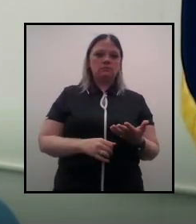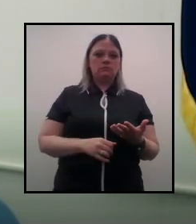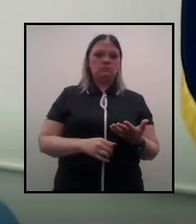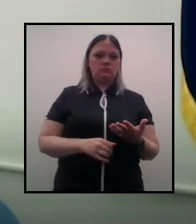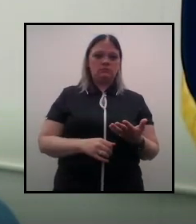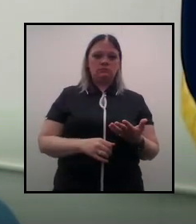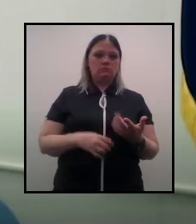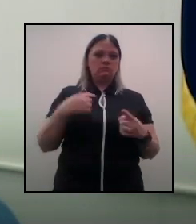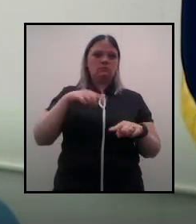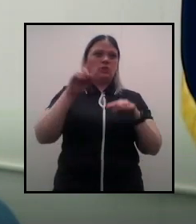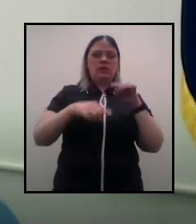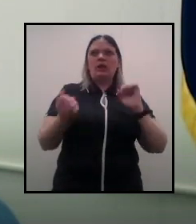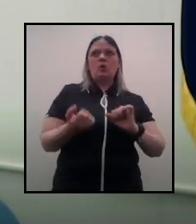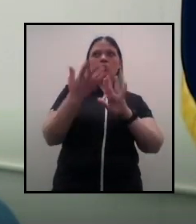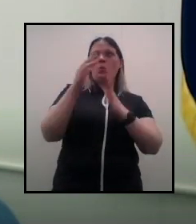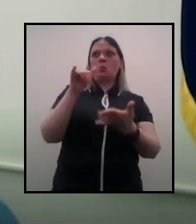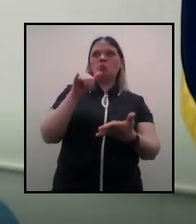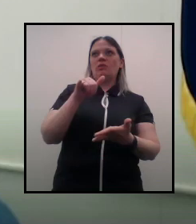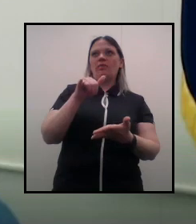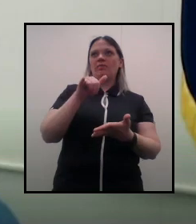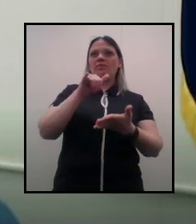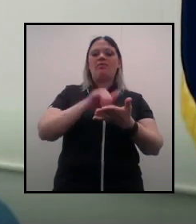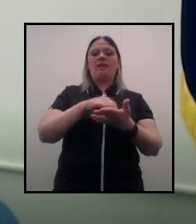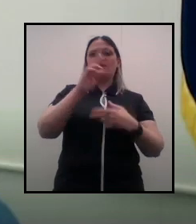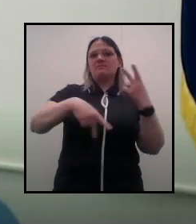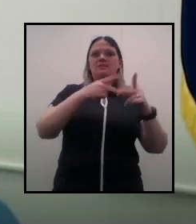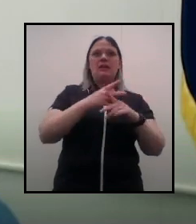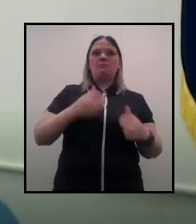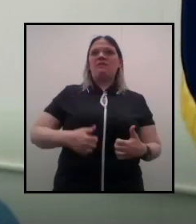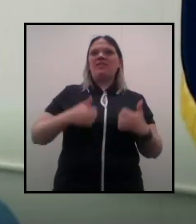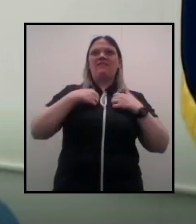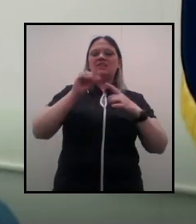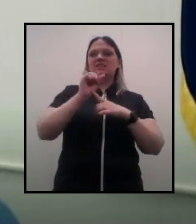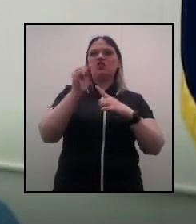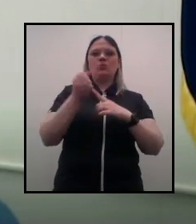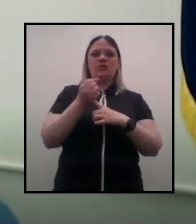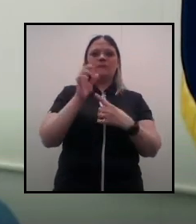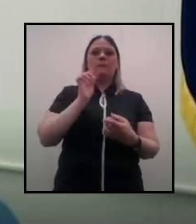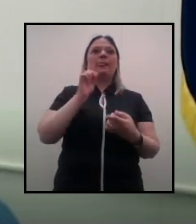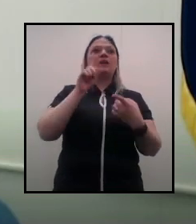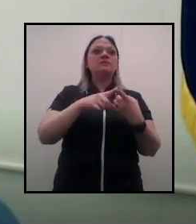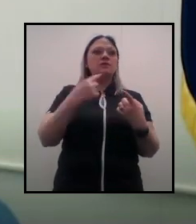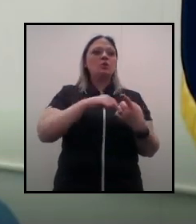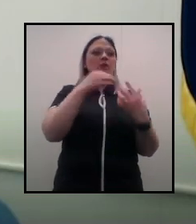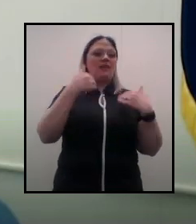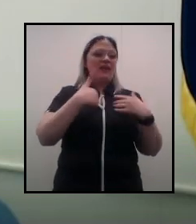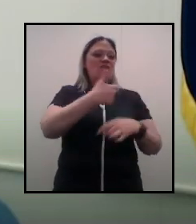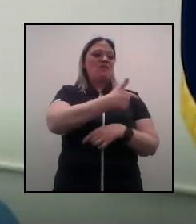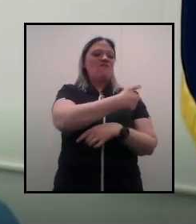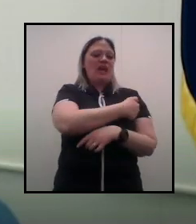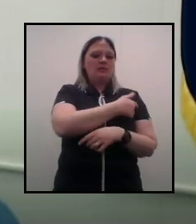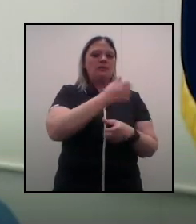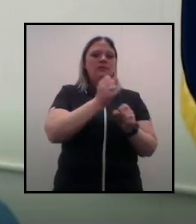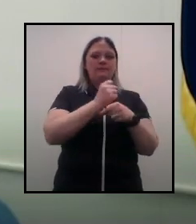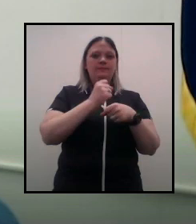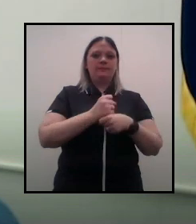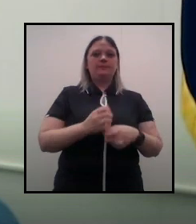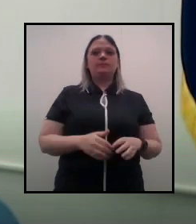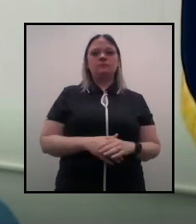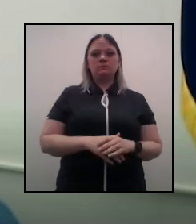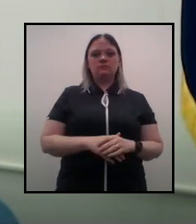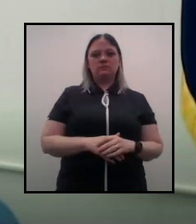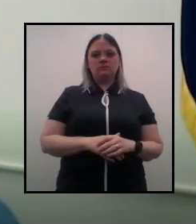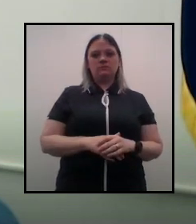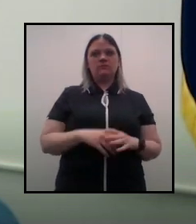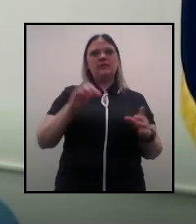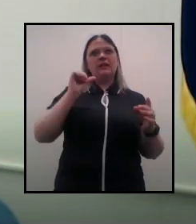be able to approach that type of living situation until we do have a vaccine with us. Kind